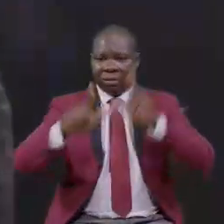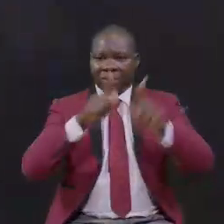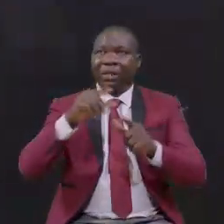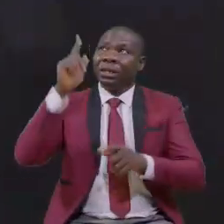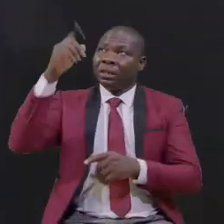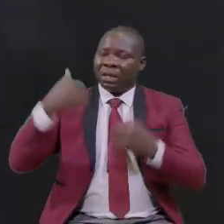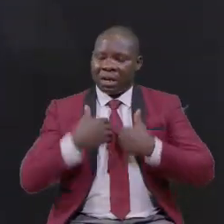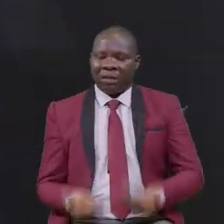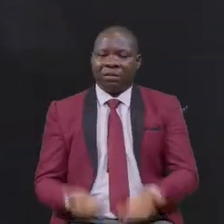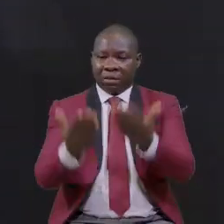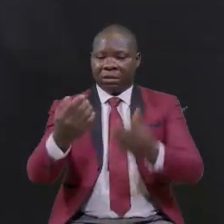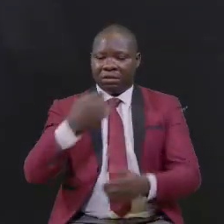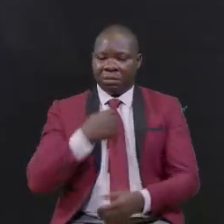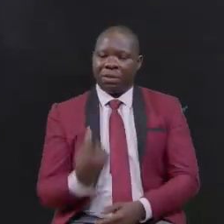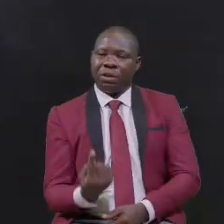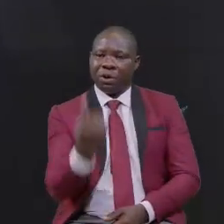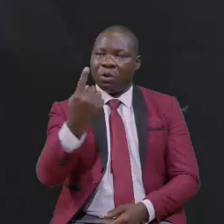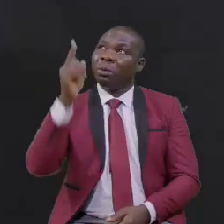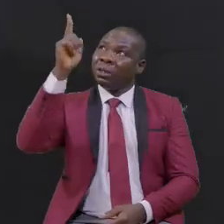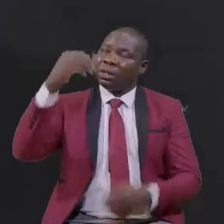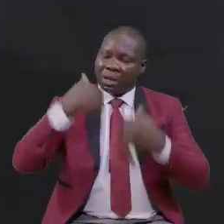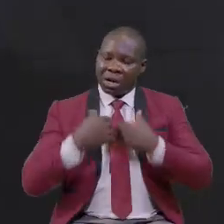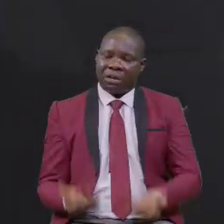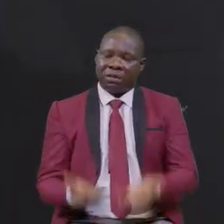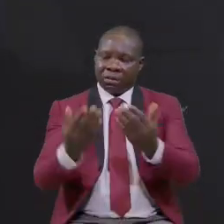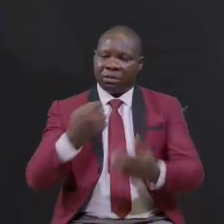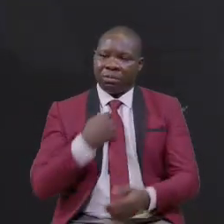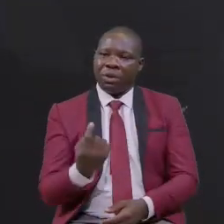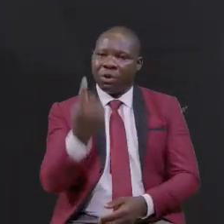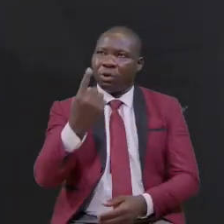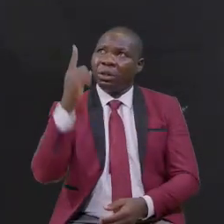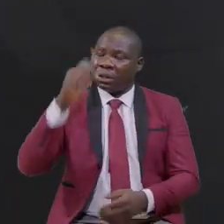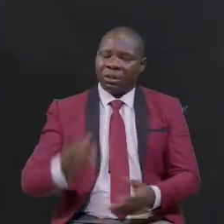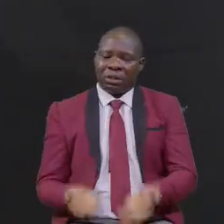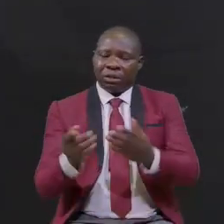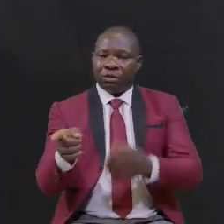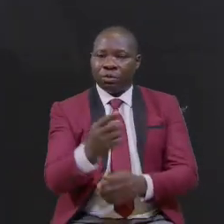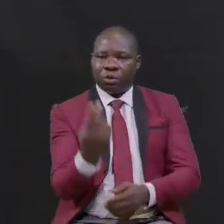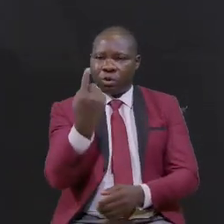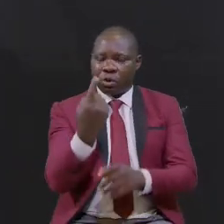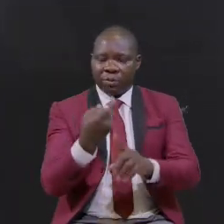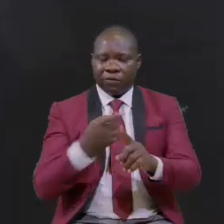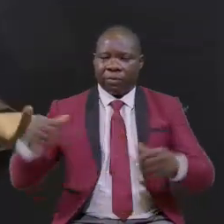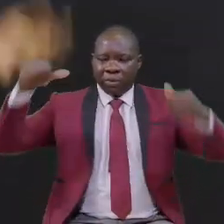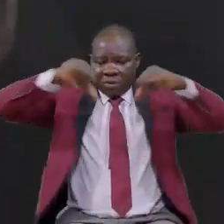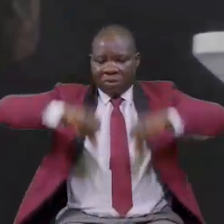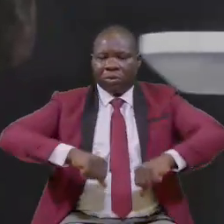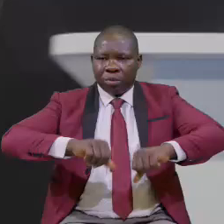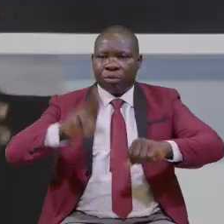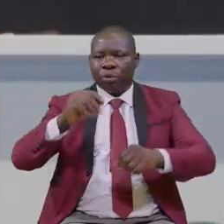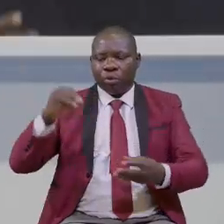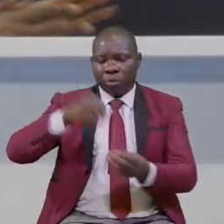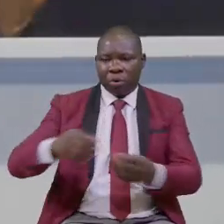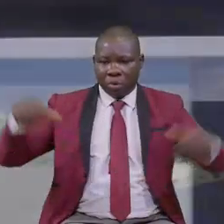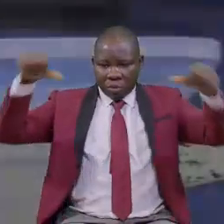me up. He raised you up from condemnation. No more condemnation. He raised you